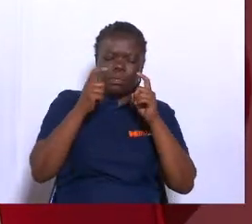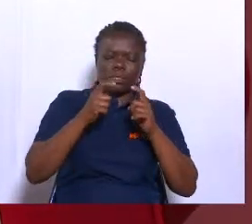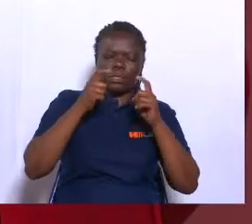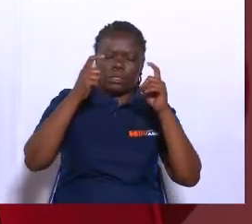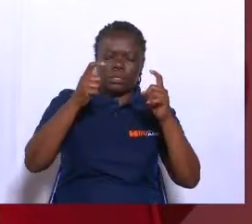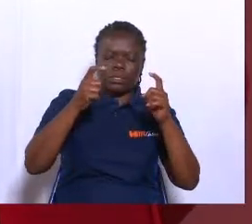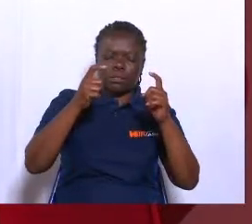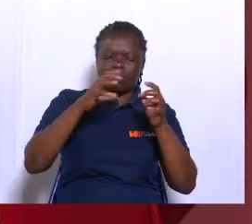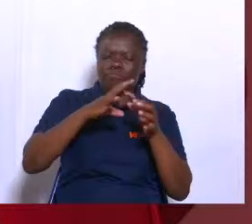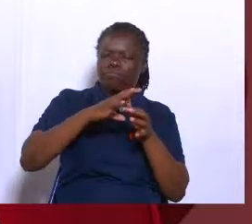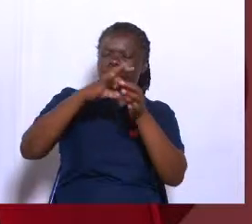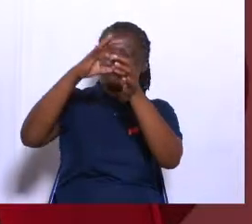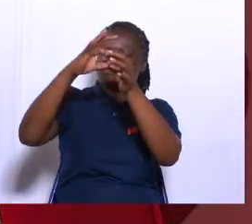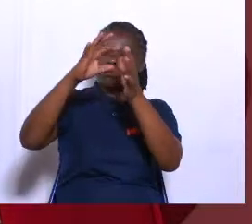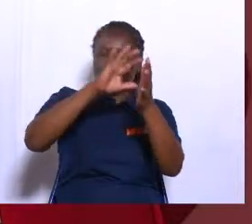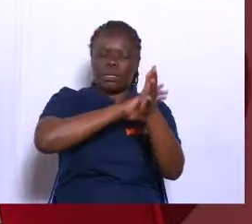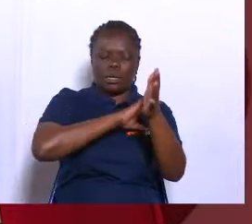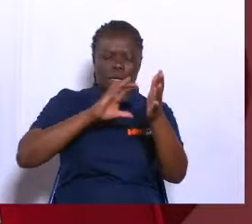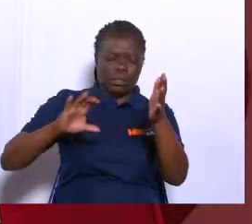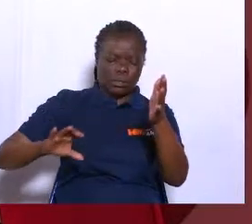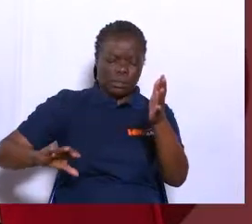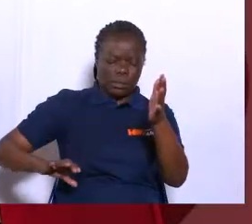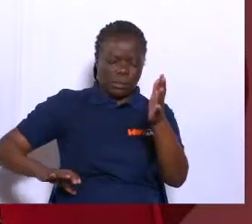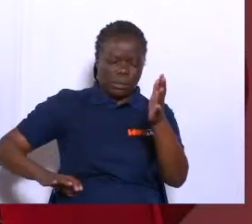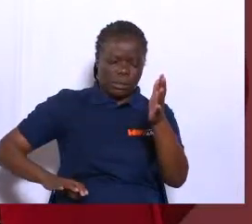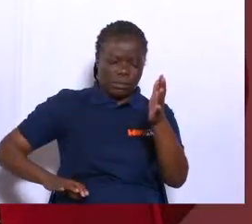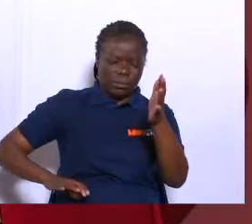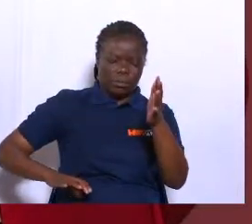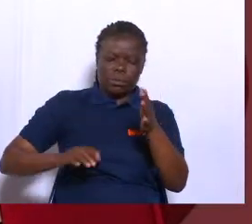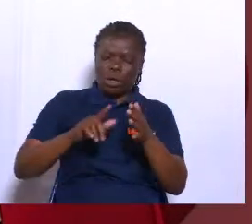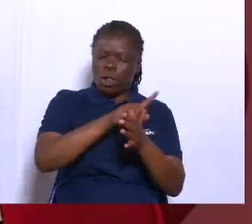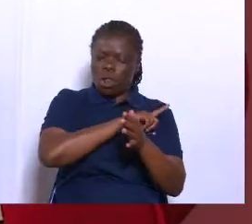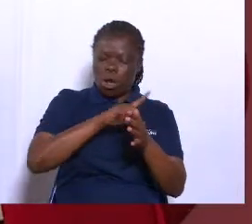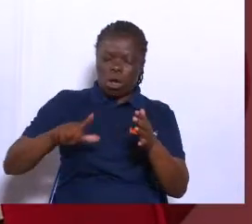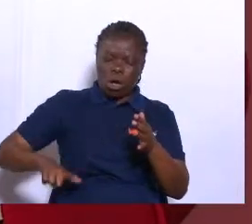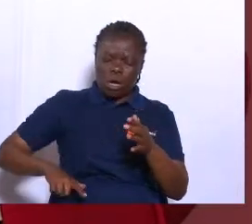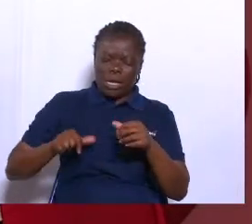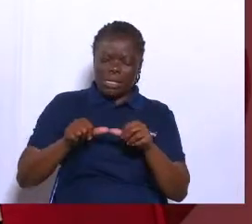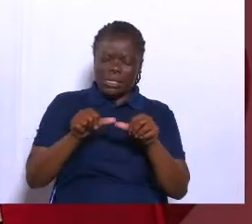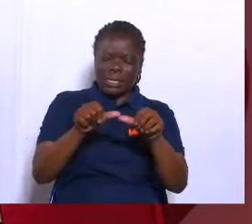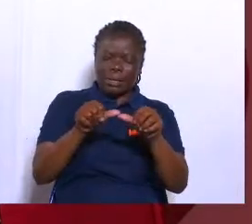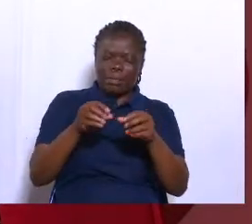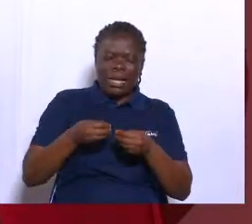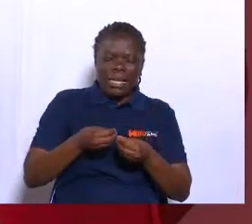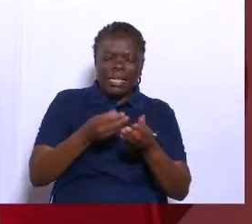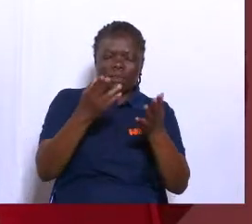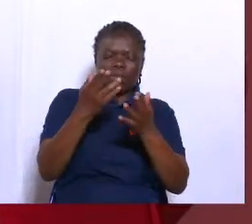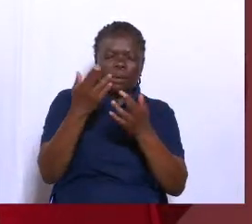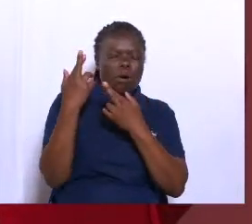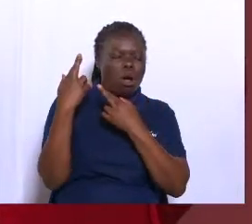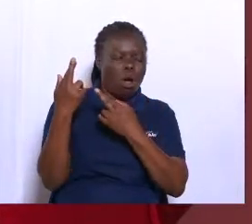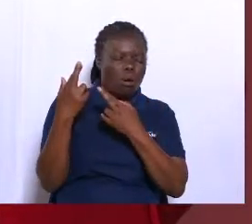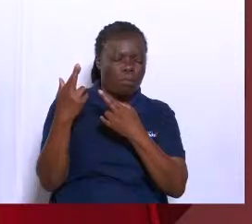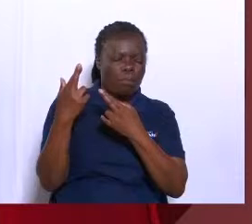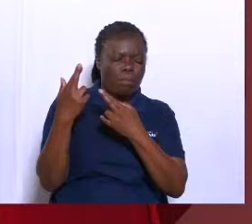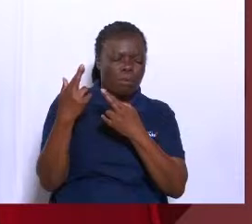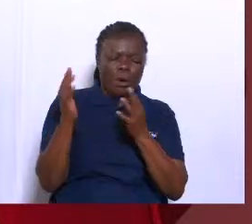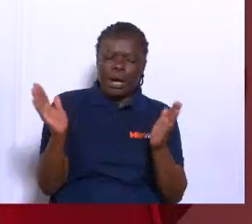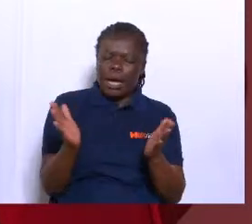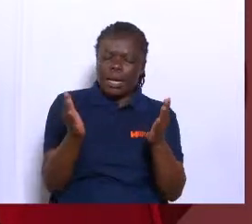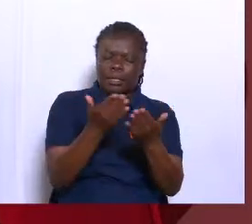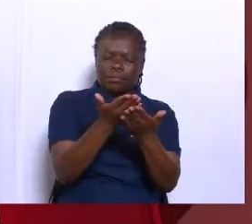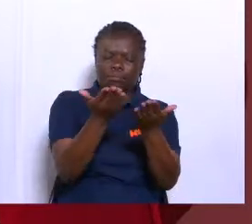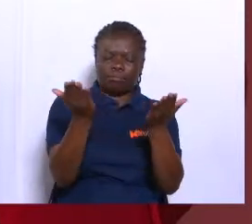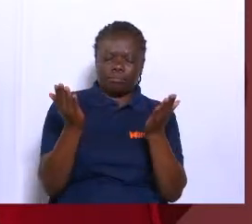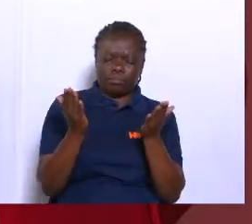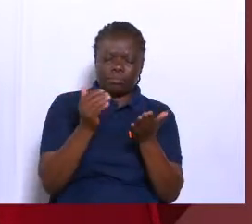totally Christ's. Lord, hold, sustain them, strengthen them, encourage them. Help us to